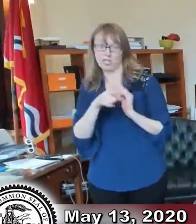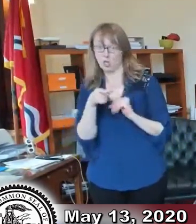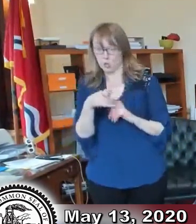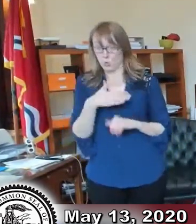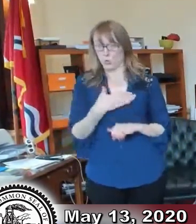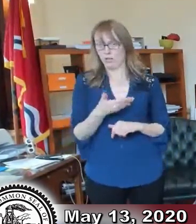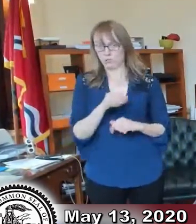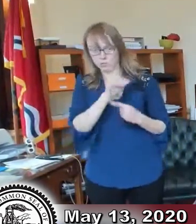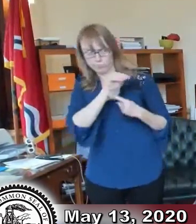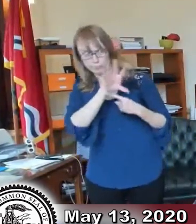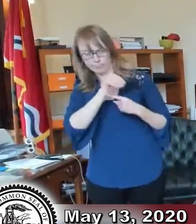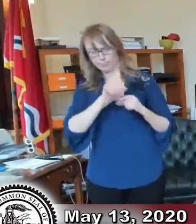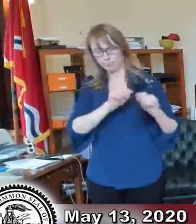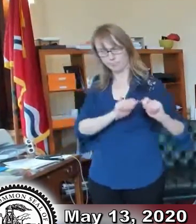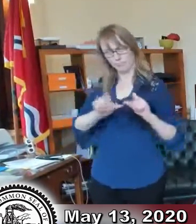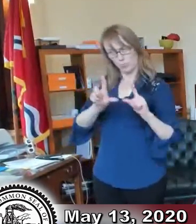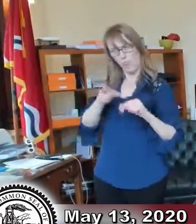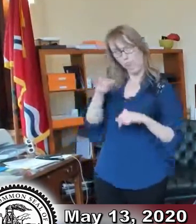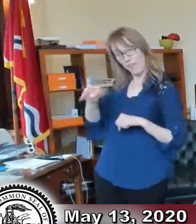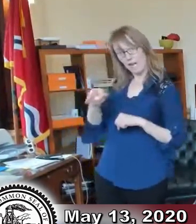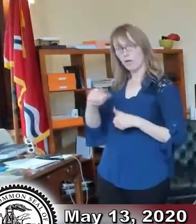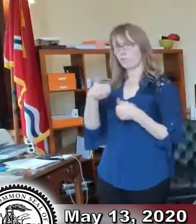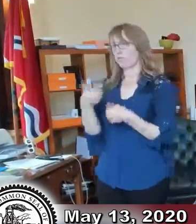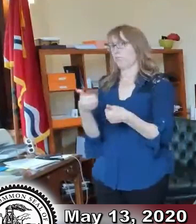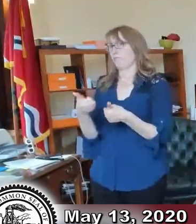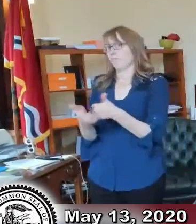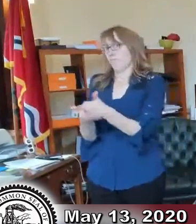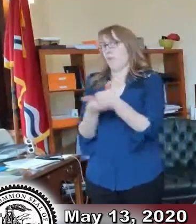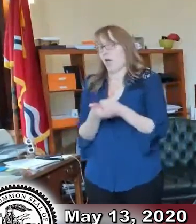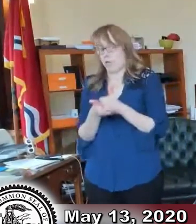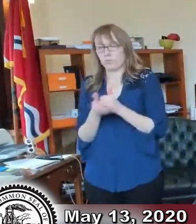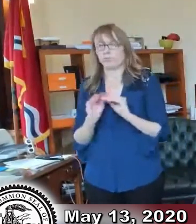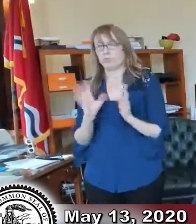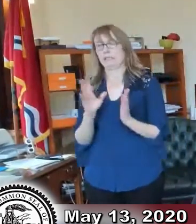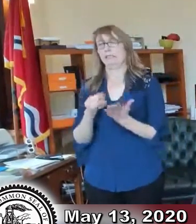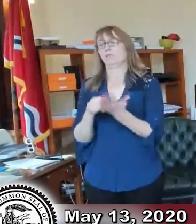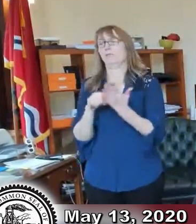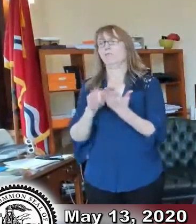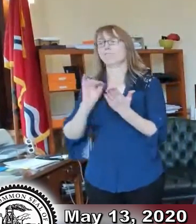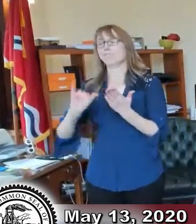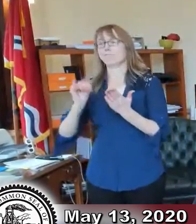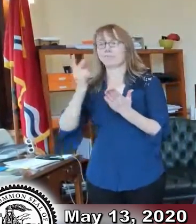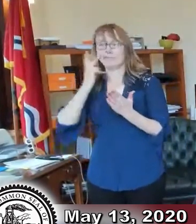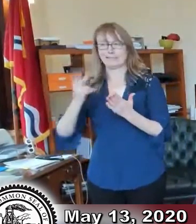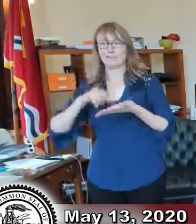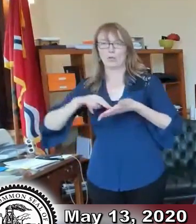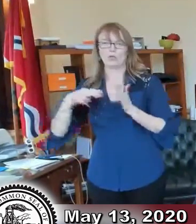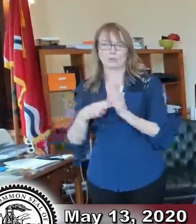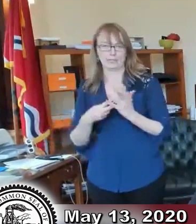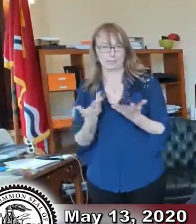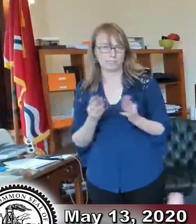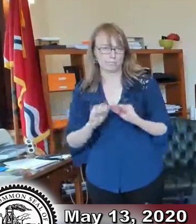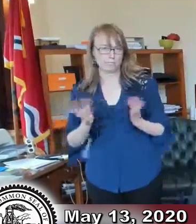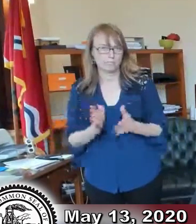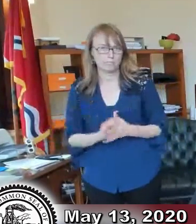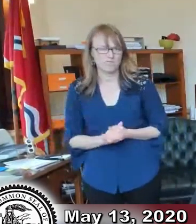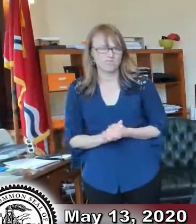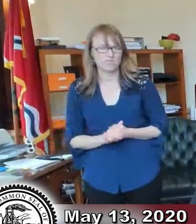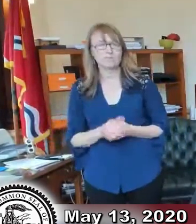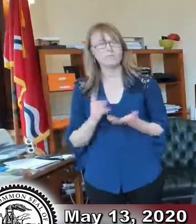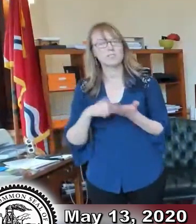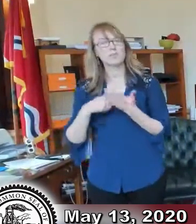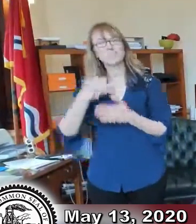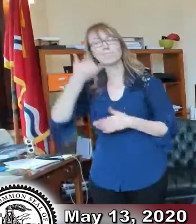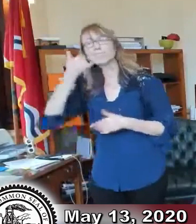to do that, go to that trouble. More helpful, frankly, than just a voice message, because it's hard to relay exactly